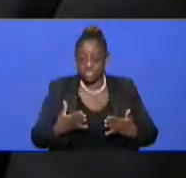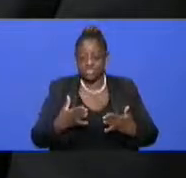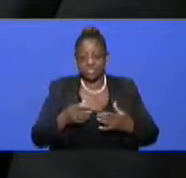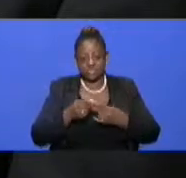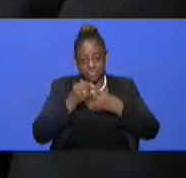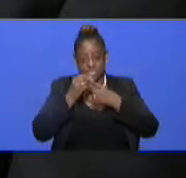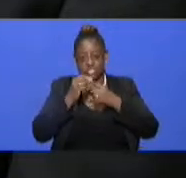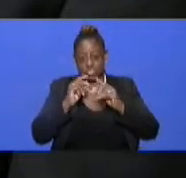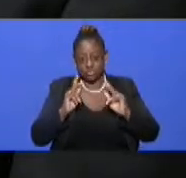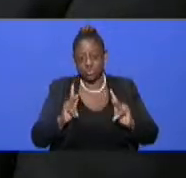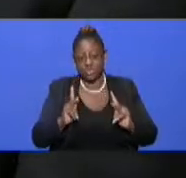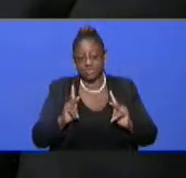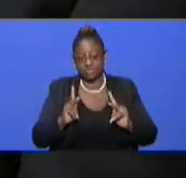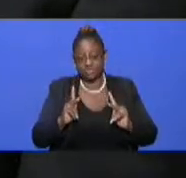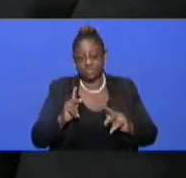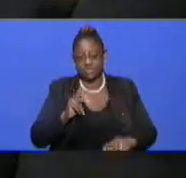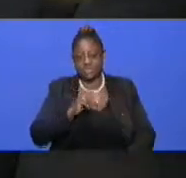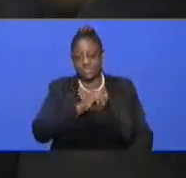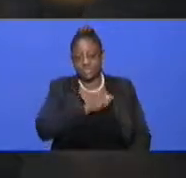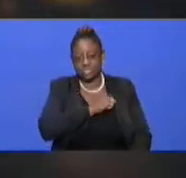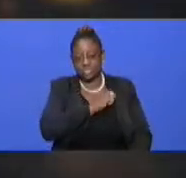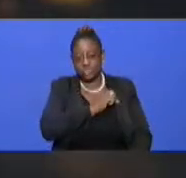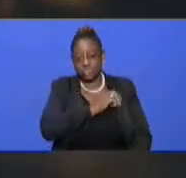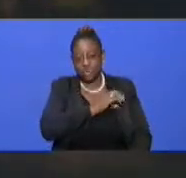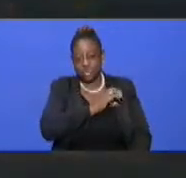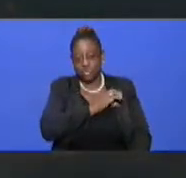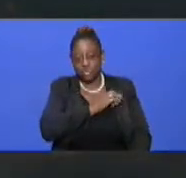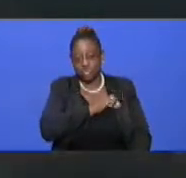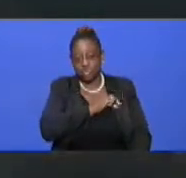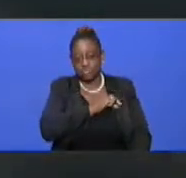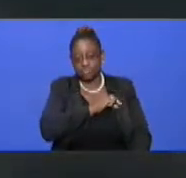For the Bahamas Tonight, I'm Azure Quant.